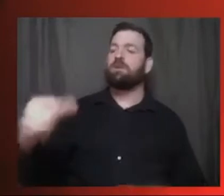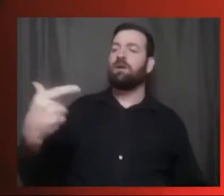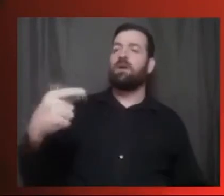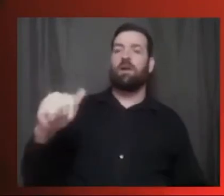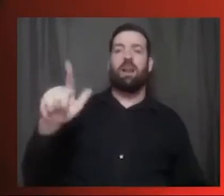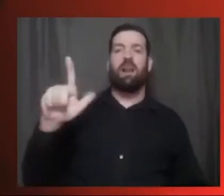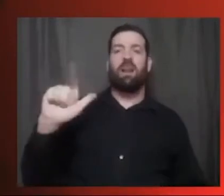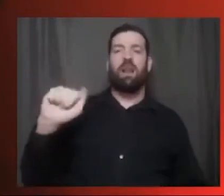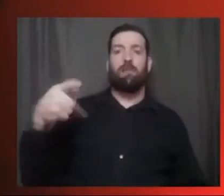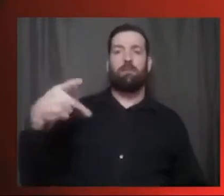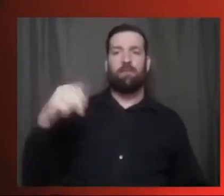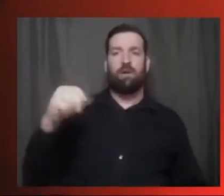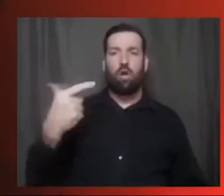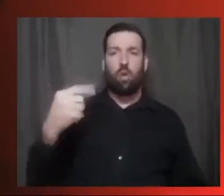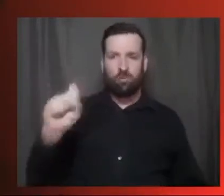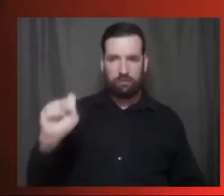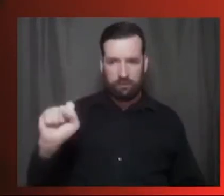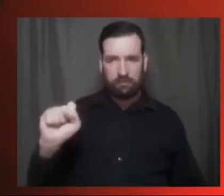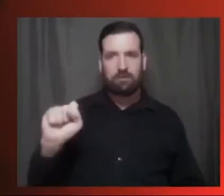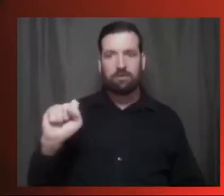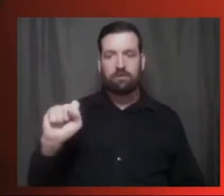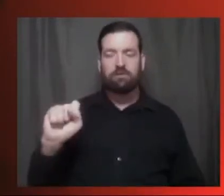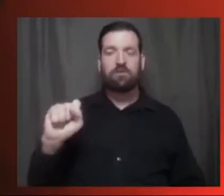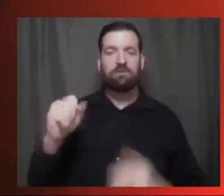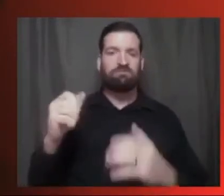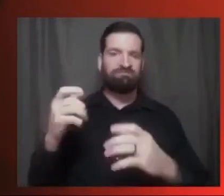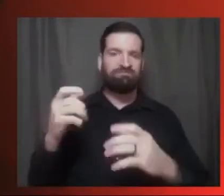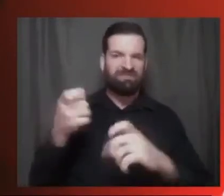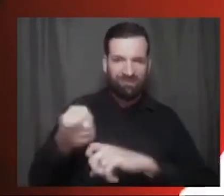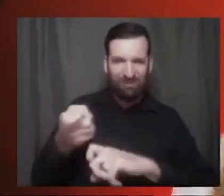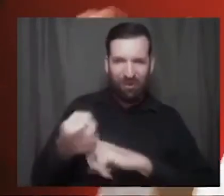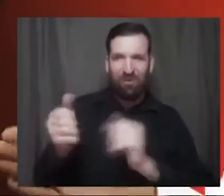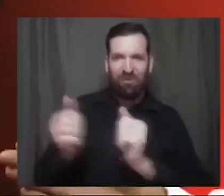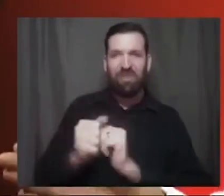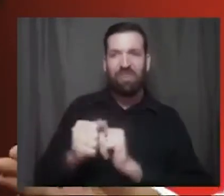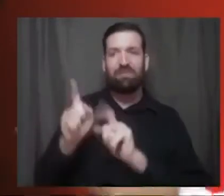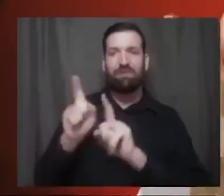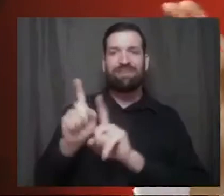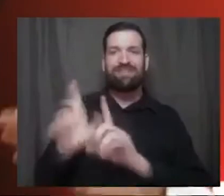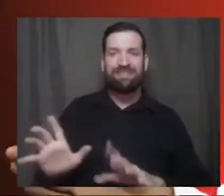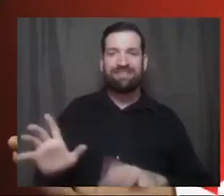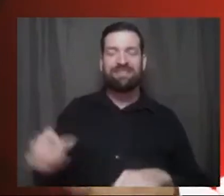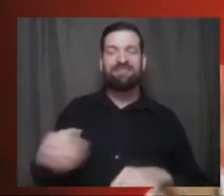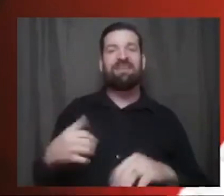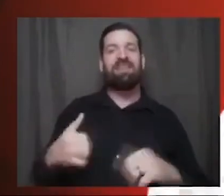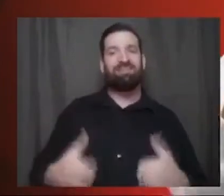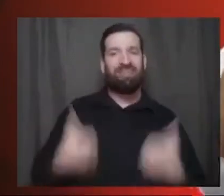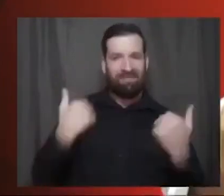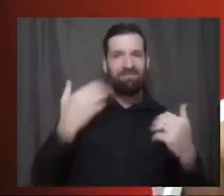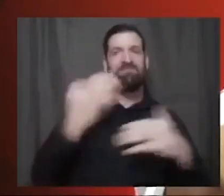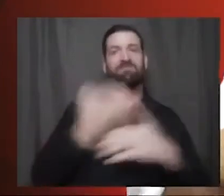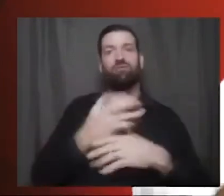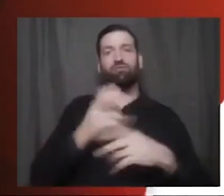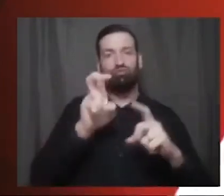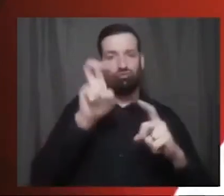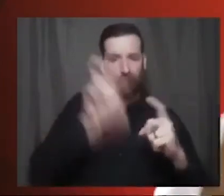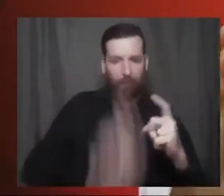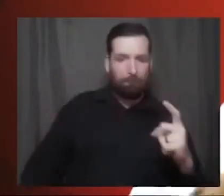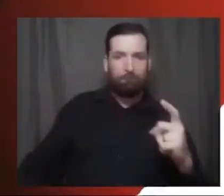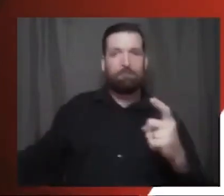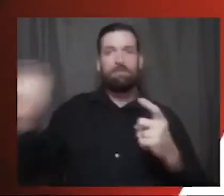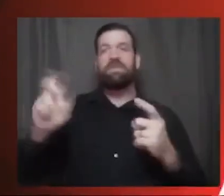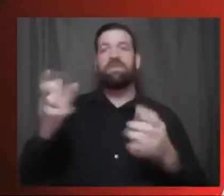our coming up plan. I often joke with my residents that I live from trip to trip. you know, I love that. So I love planning for the trip as much Yeah. as